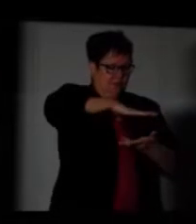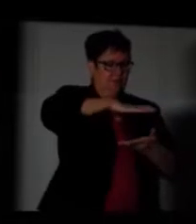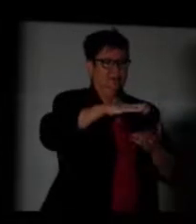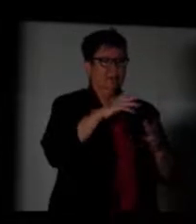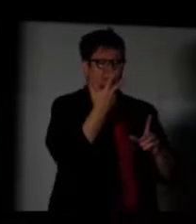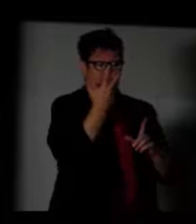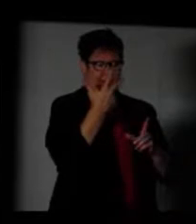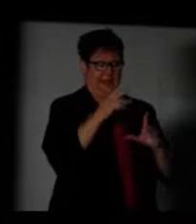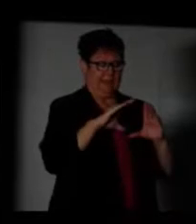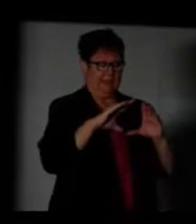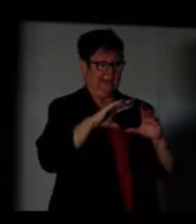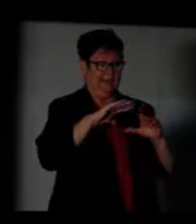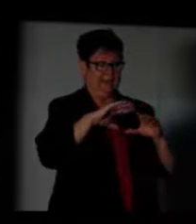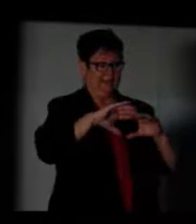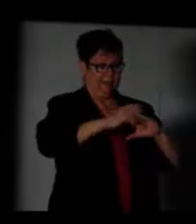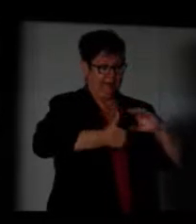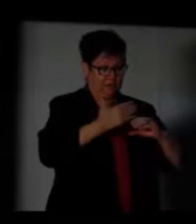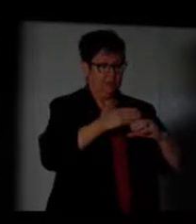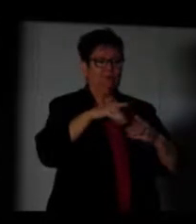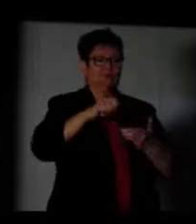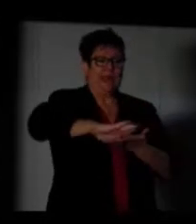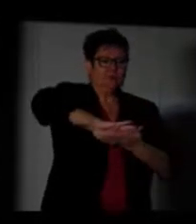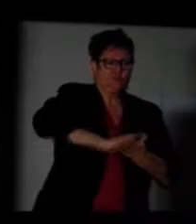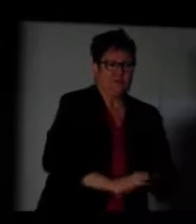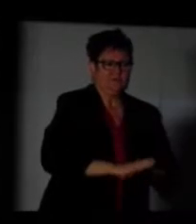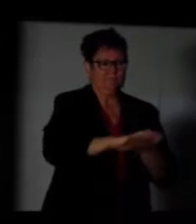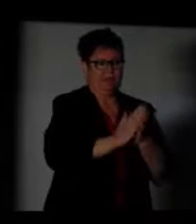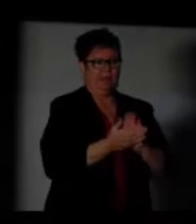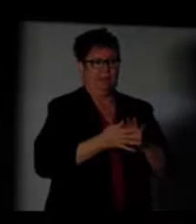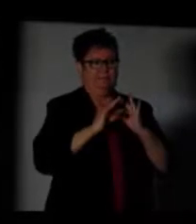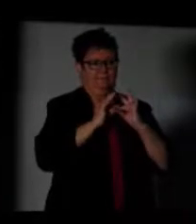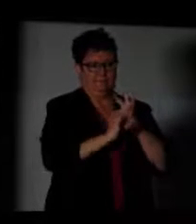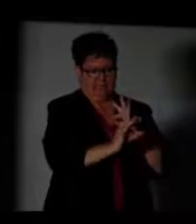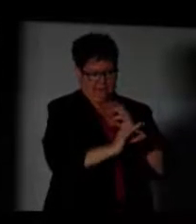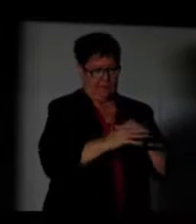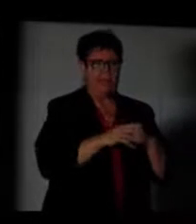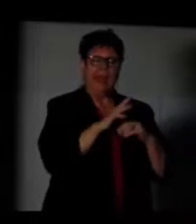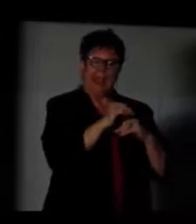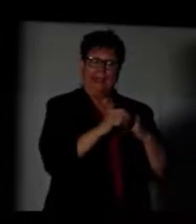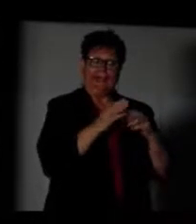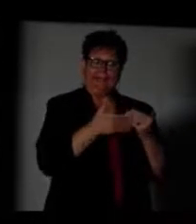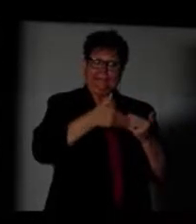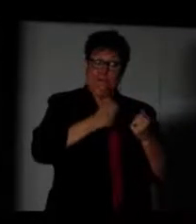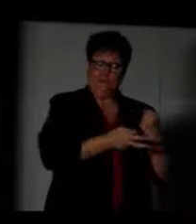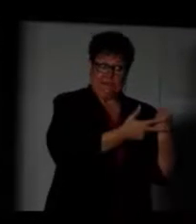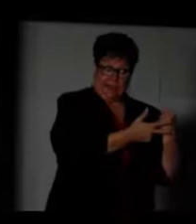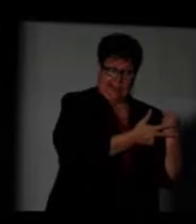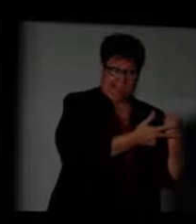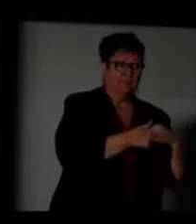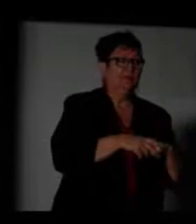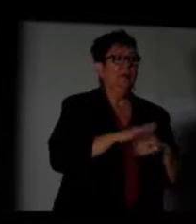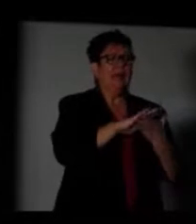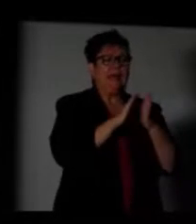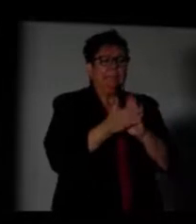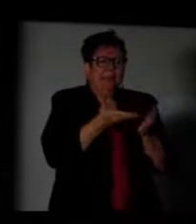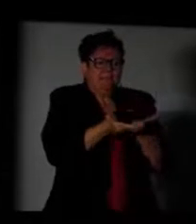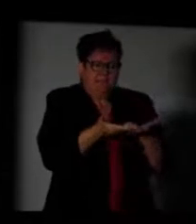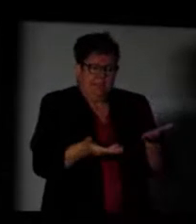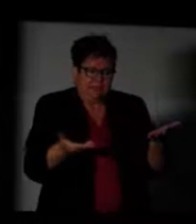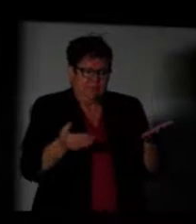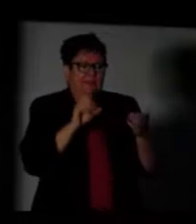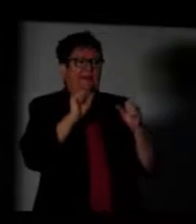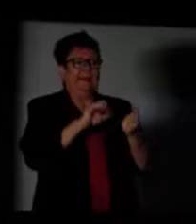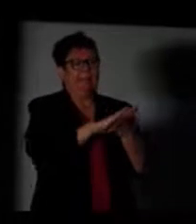object. The great thing about that, apart from the fact you can save it, also means that it becomes the sort of specimen that